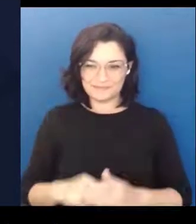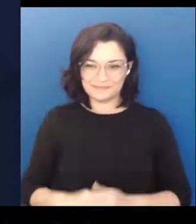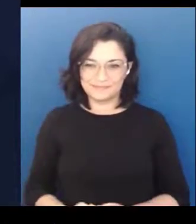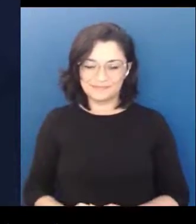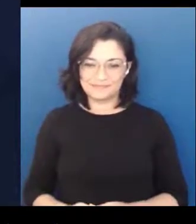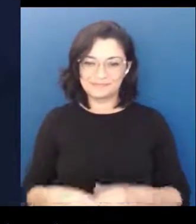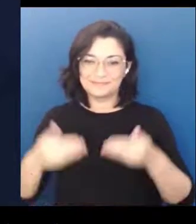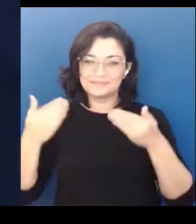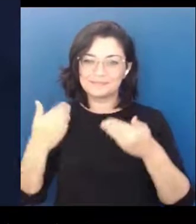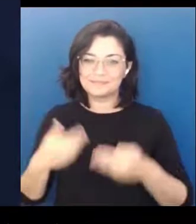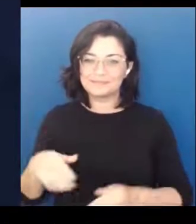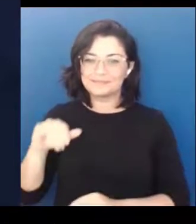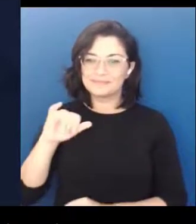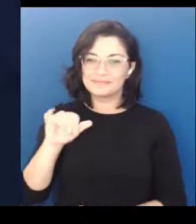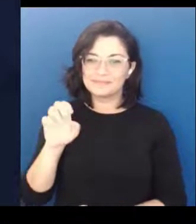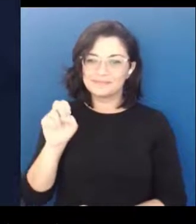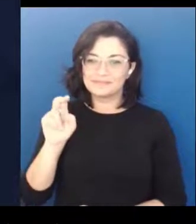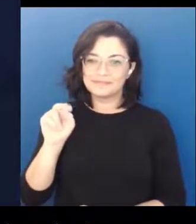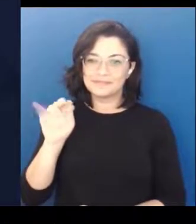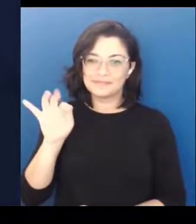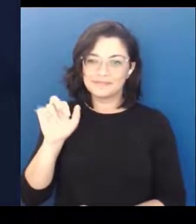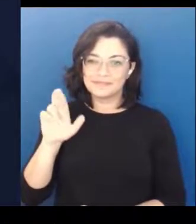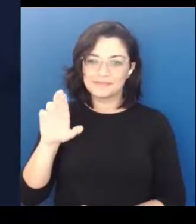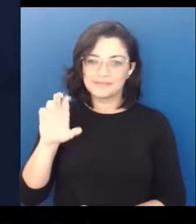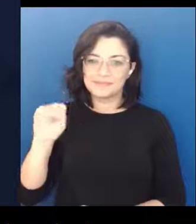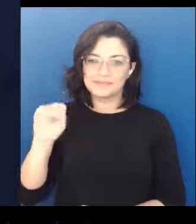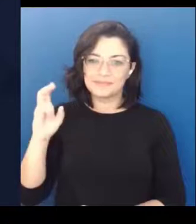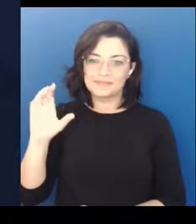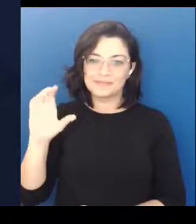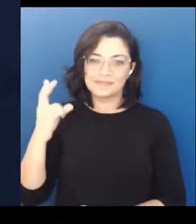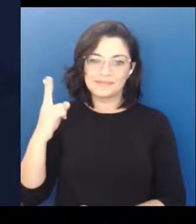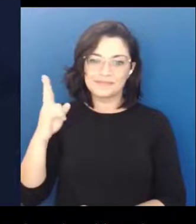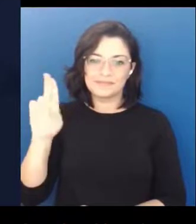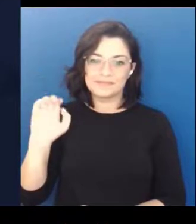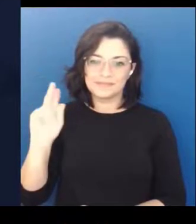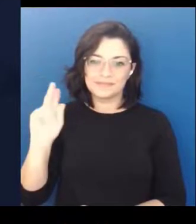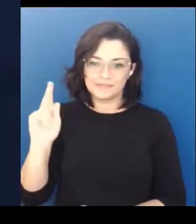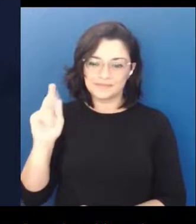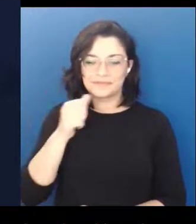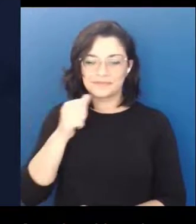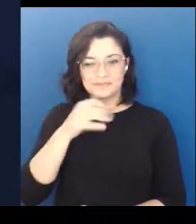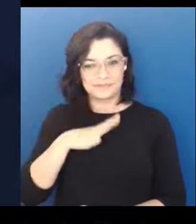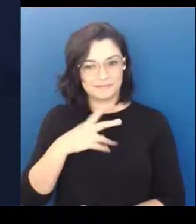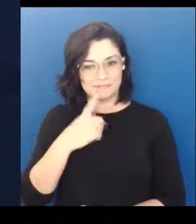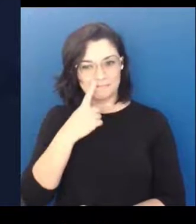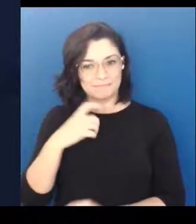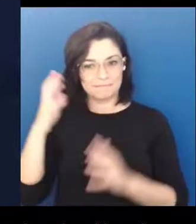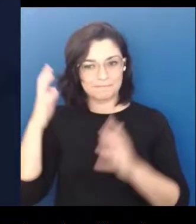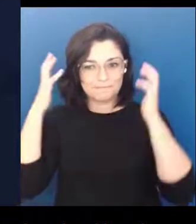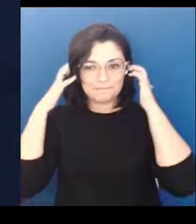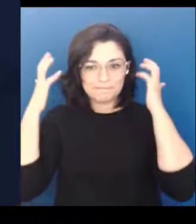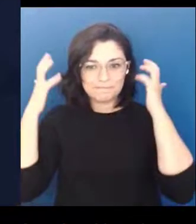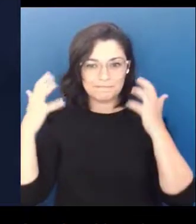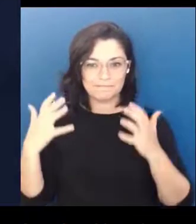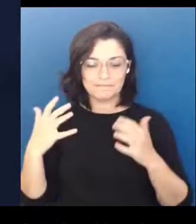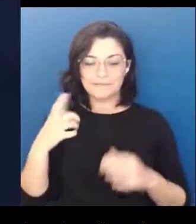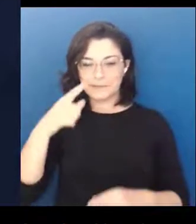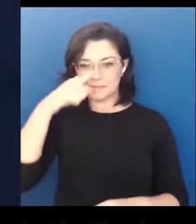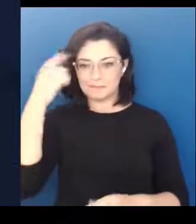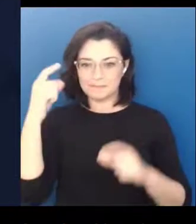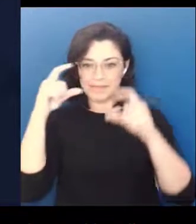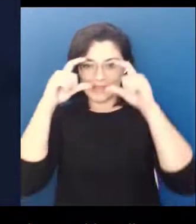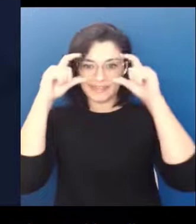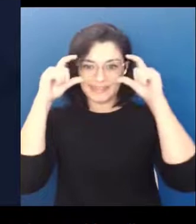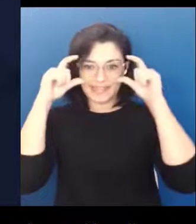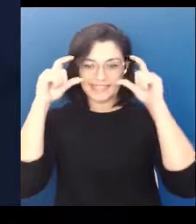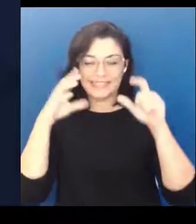a female with red curly hair. I have black framed glasses, and I am wearing a navy blue dress with yellow, white, and gray